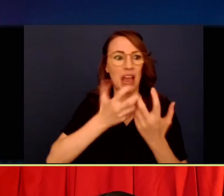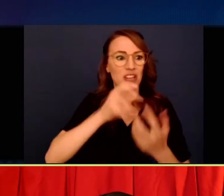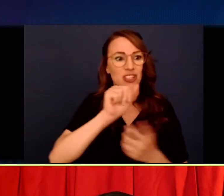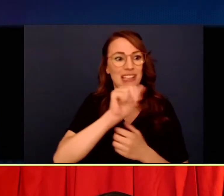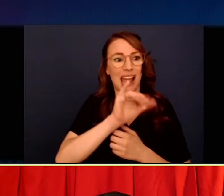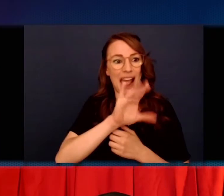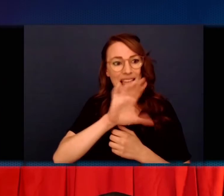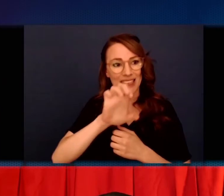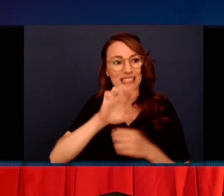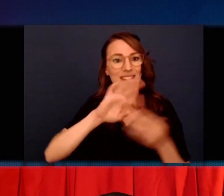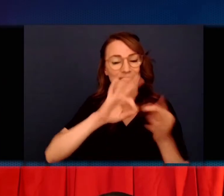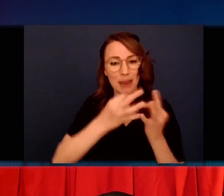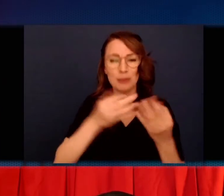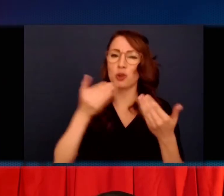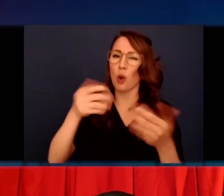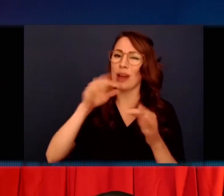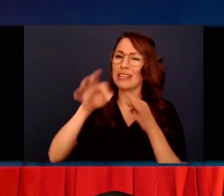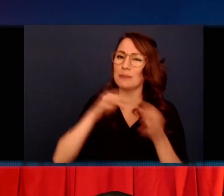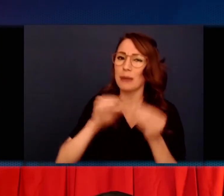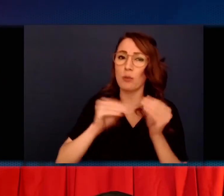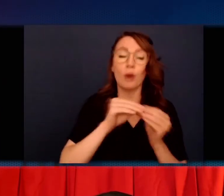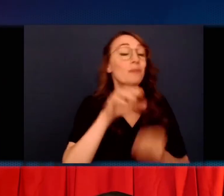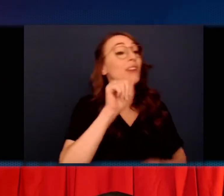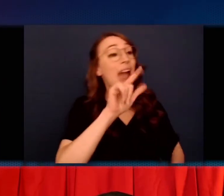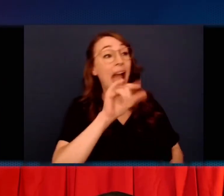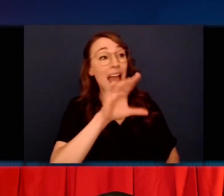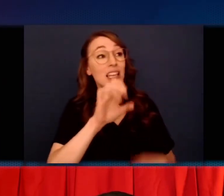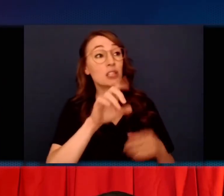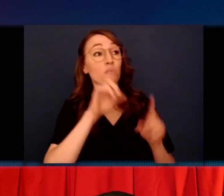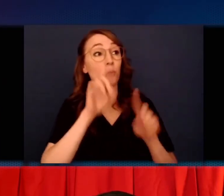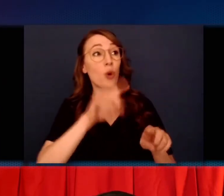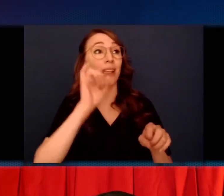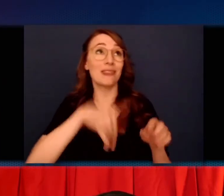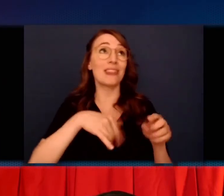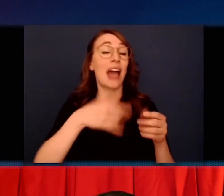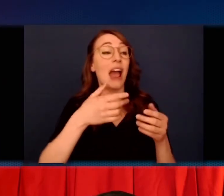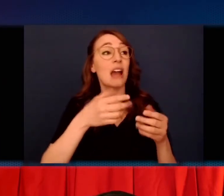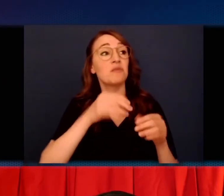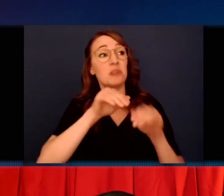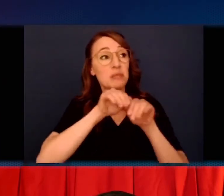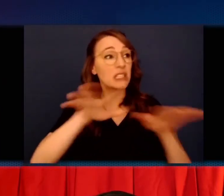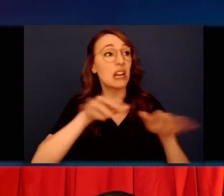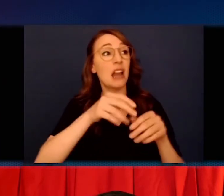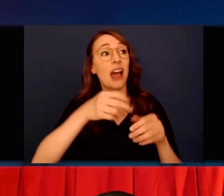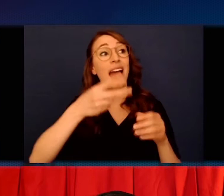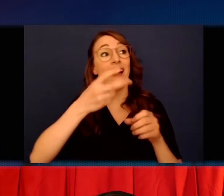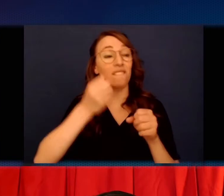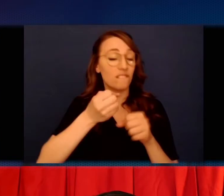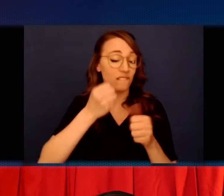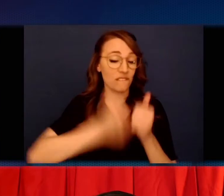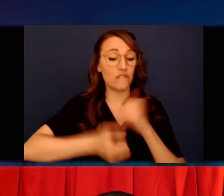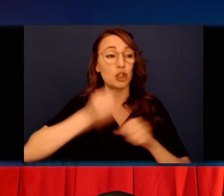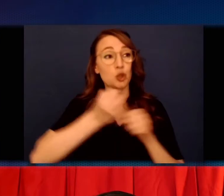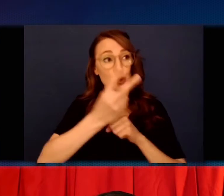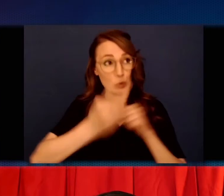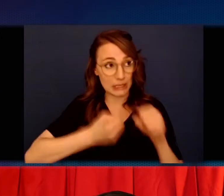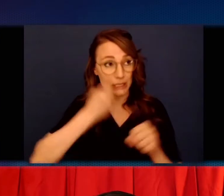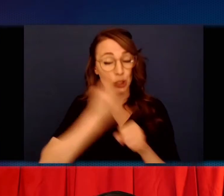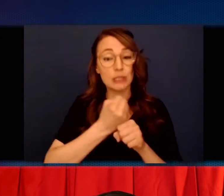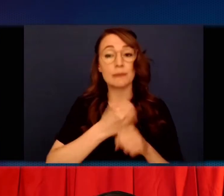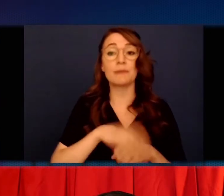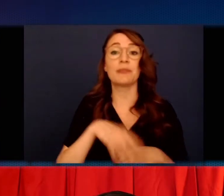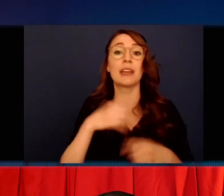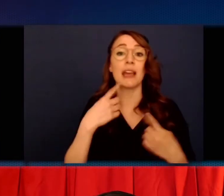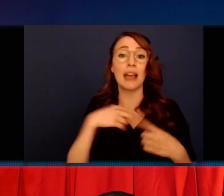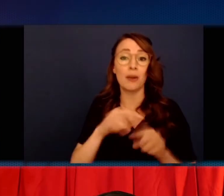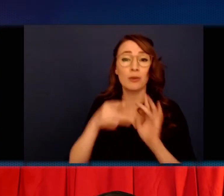that means. Sure. So the ALICE report comes out every other year. We engage United Ways of New Jersey